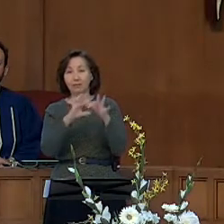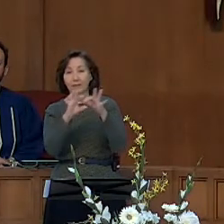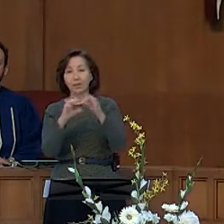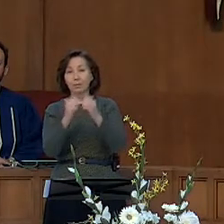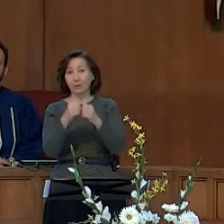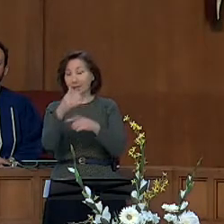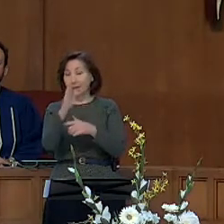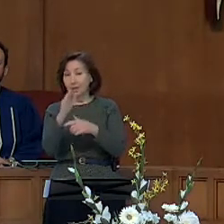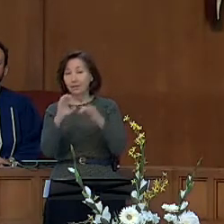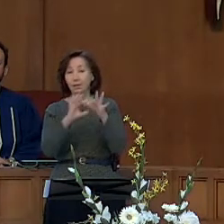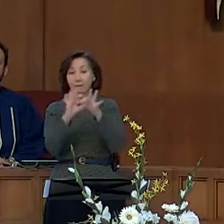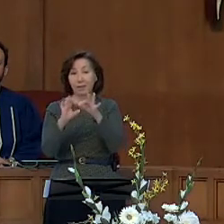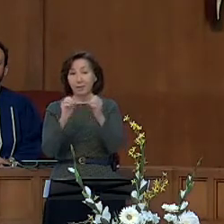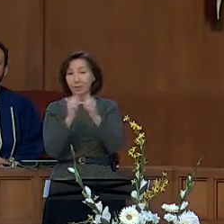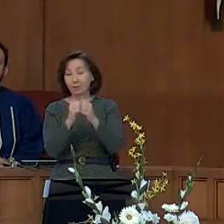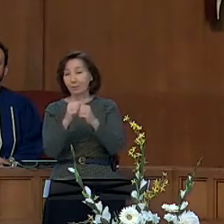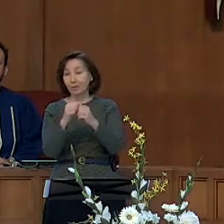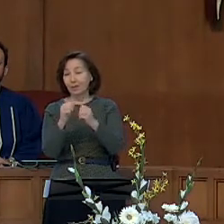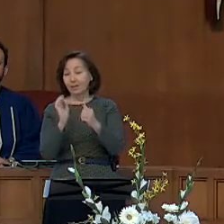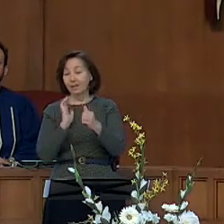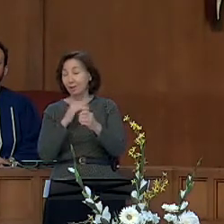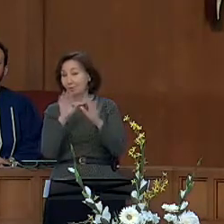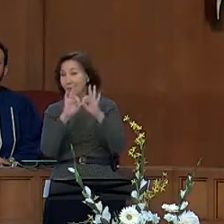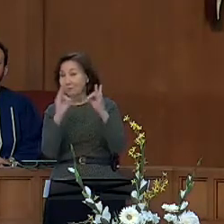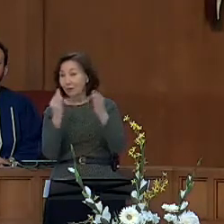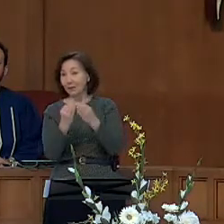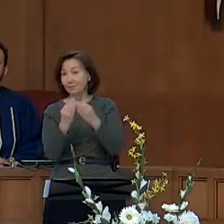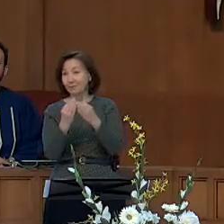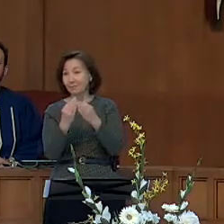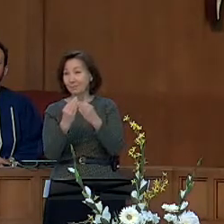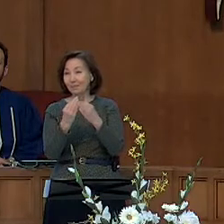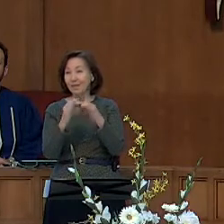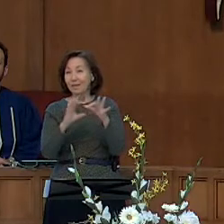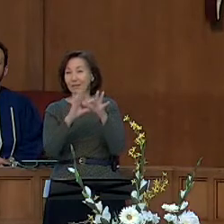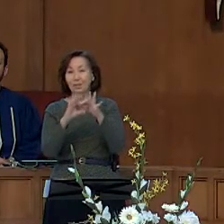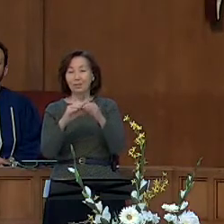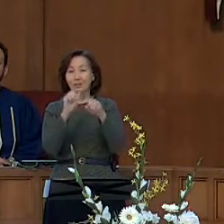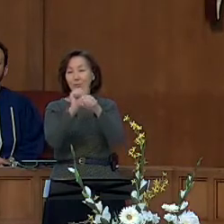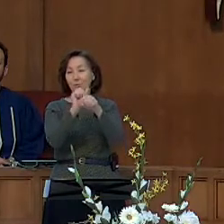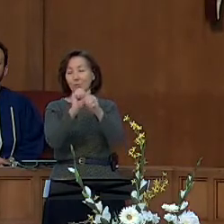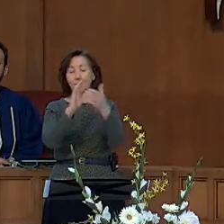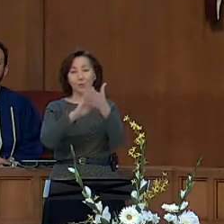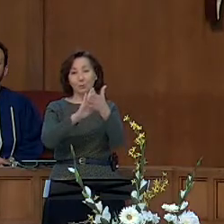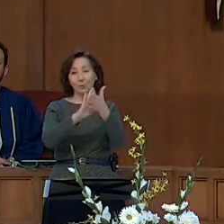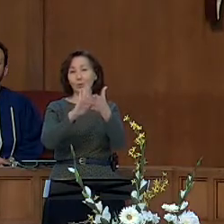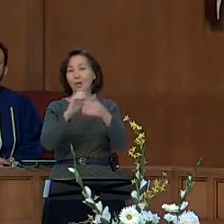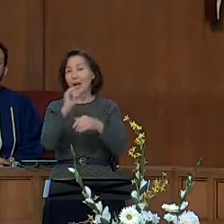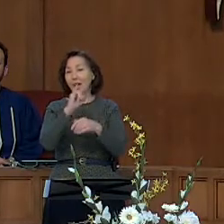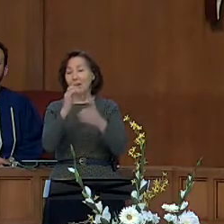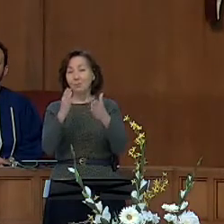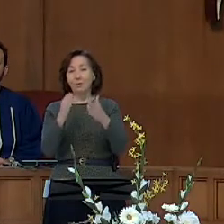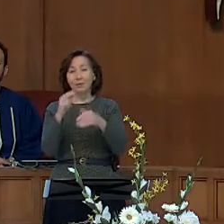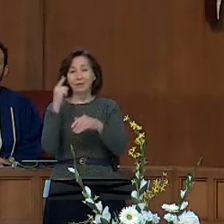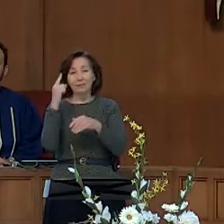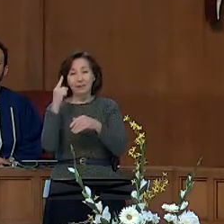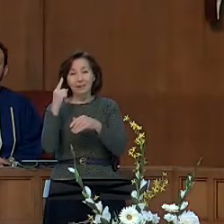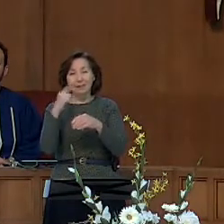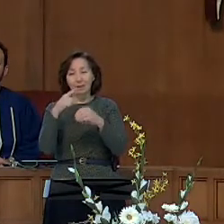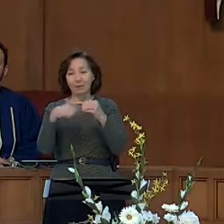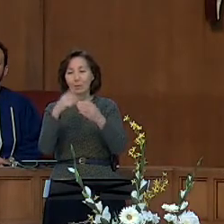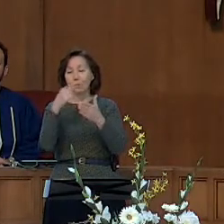God, our relationship with our family, our relationship at work and school. I mean, I just want us to think about what it means to